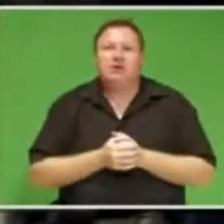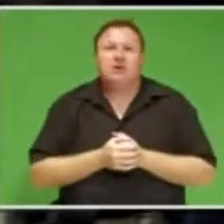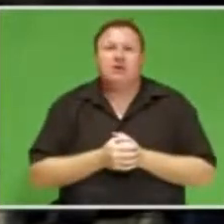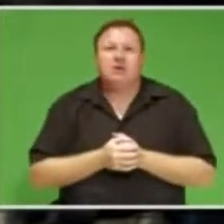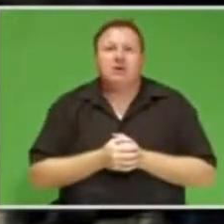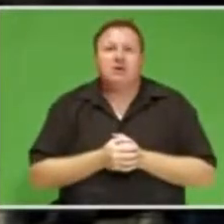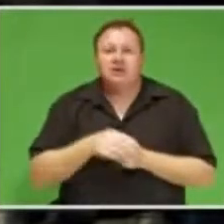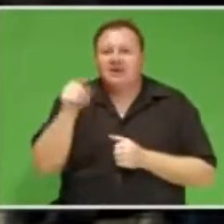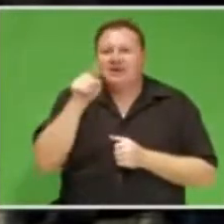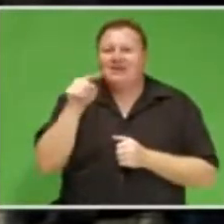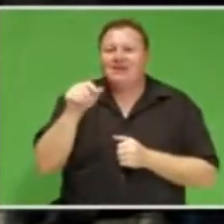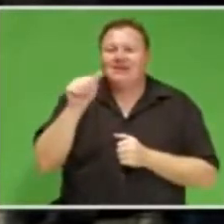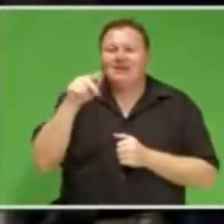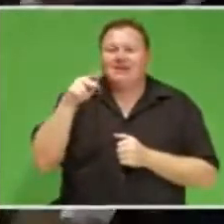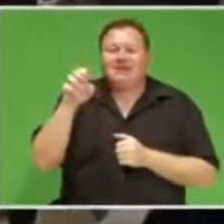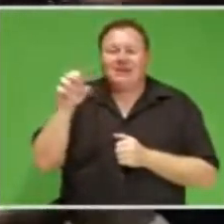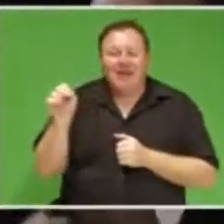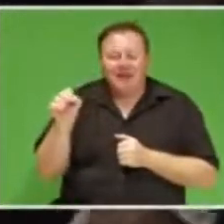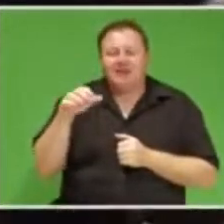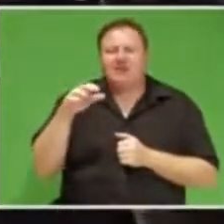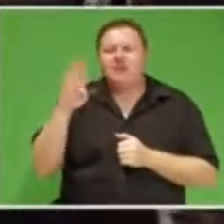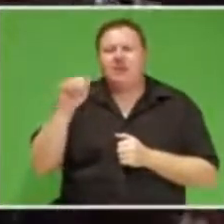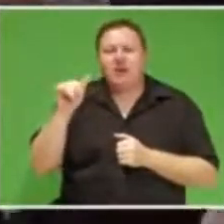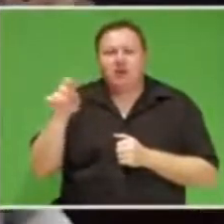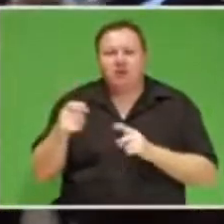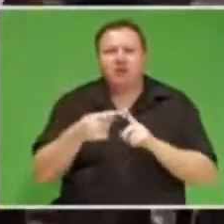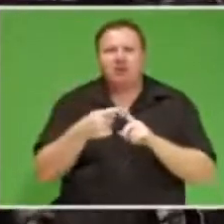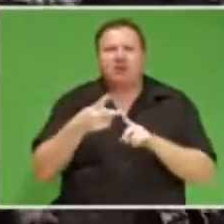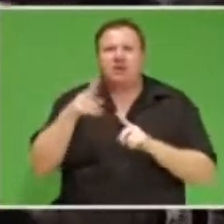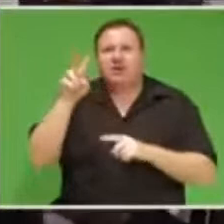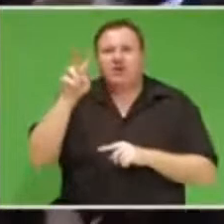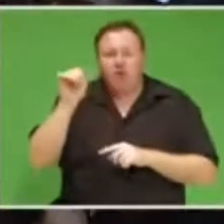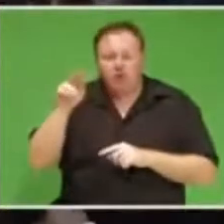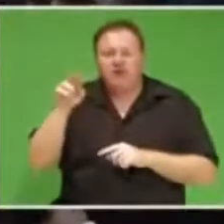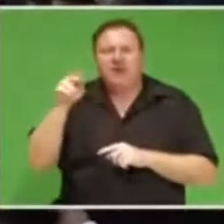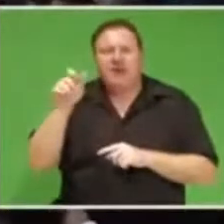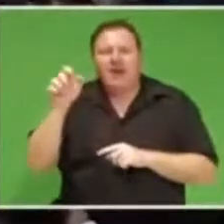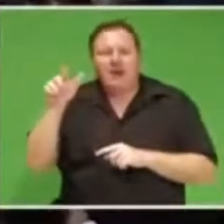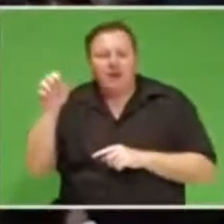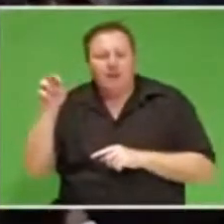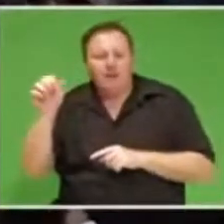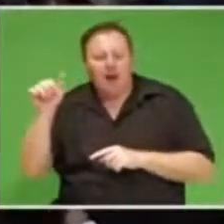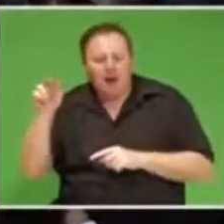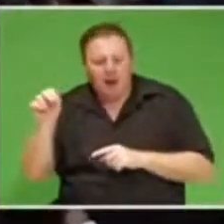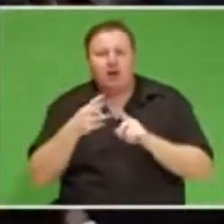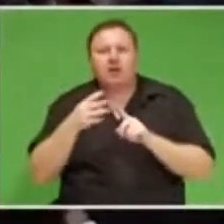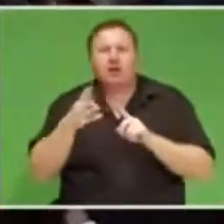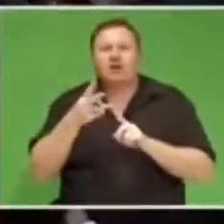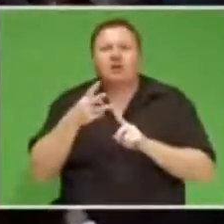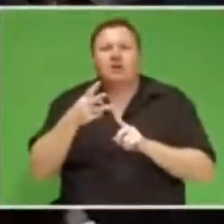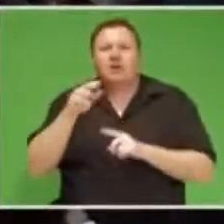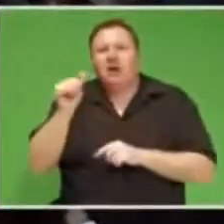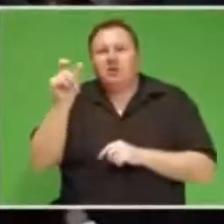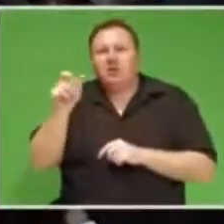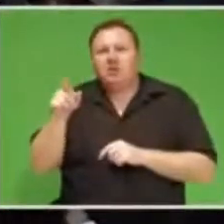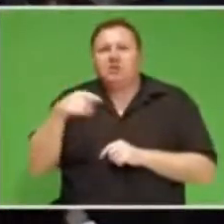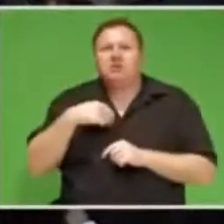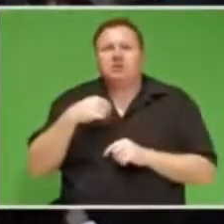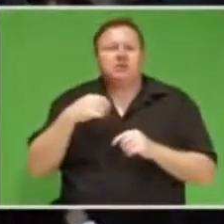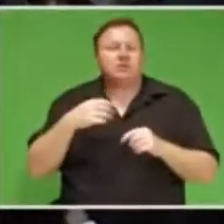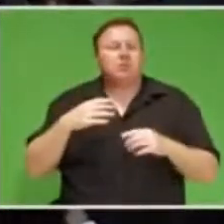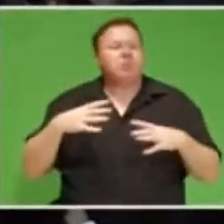Zakes Bantwini, Nomncebo Zikode, and Wouter Kellerman just recently made our country